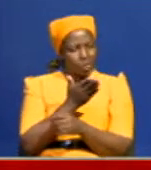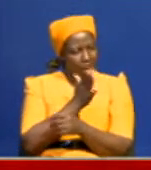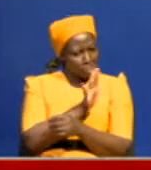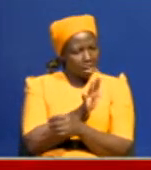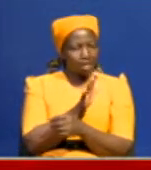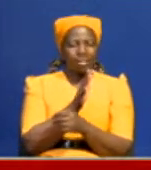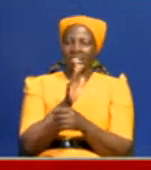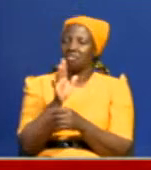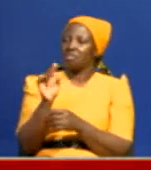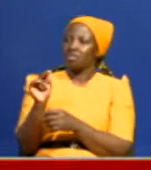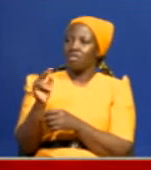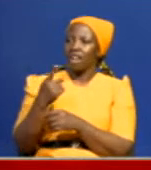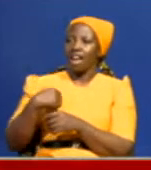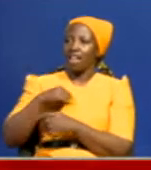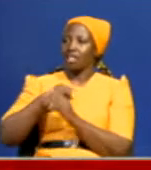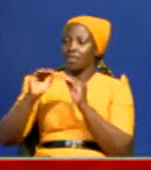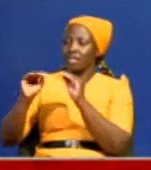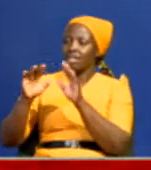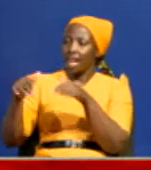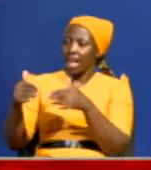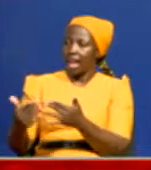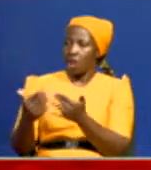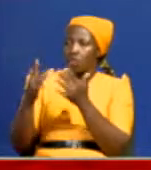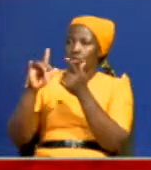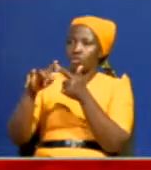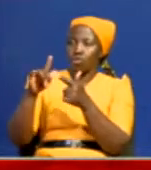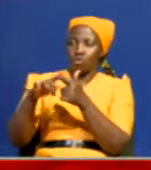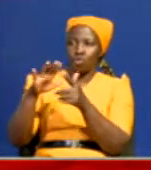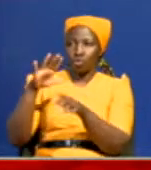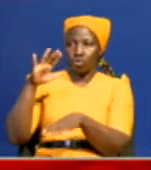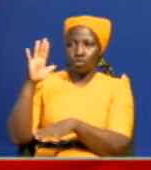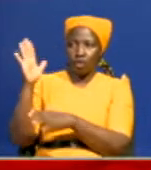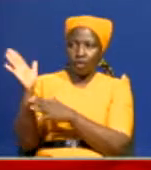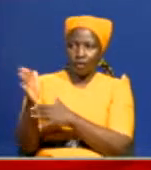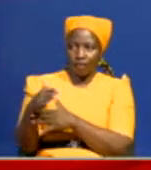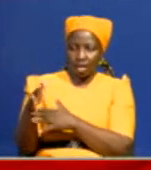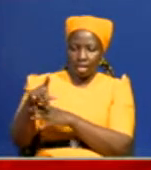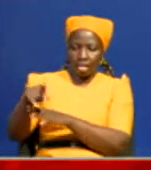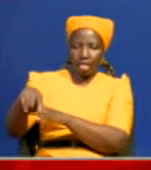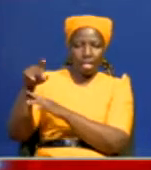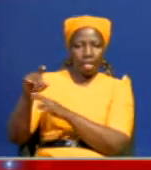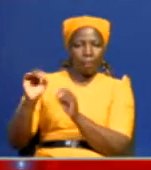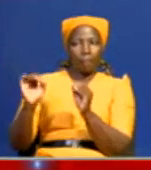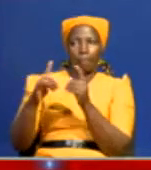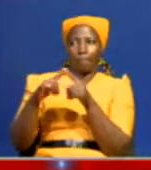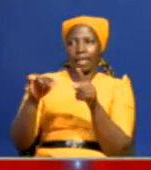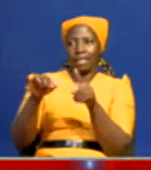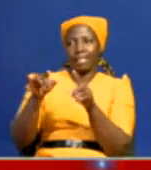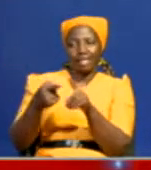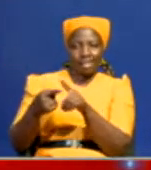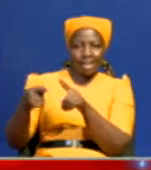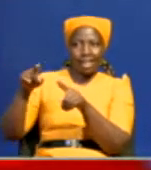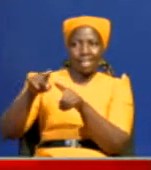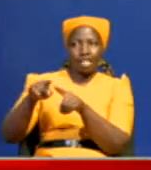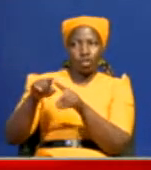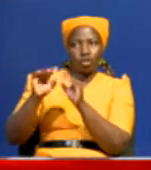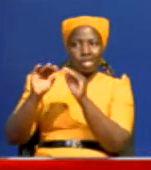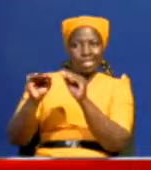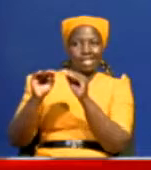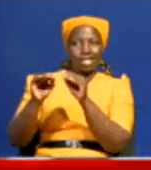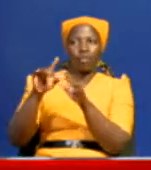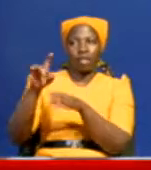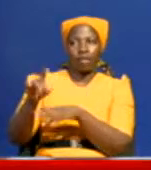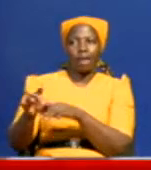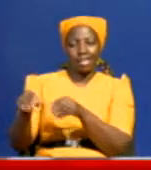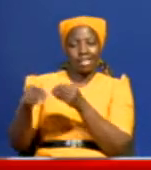We're not just teaching them how to fish, as people always say, but in addition to teaching you how to fish, we have to provide